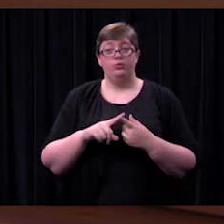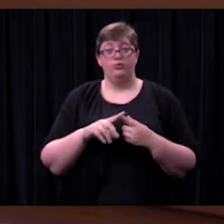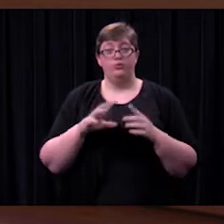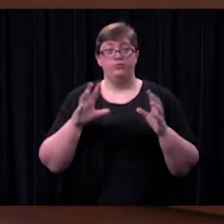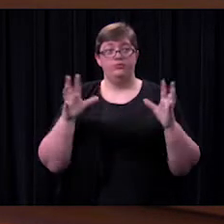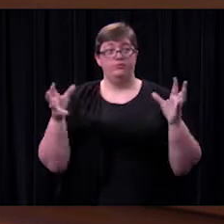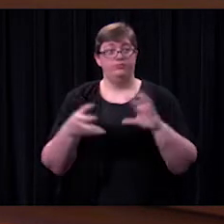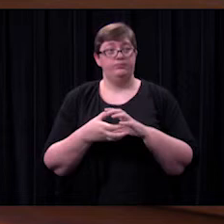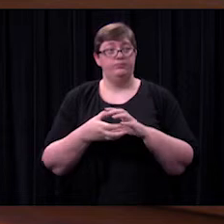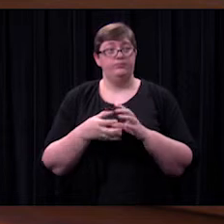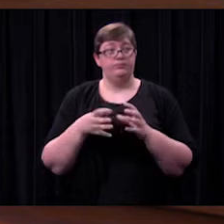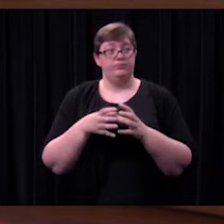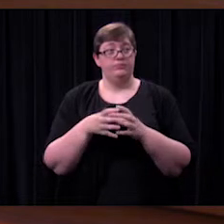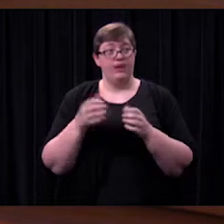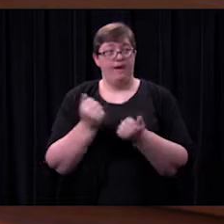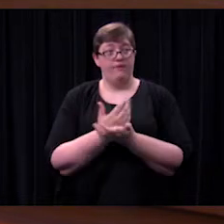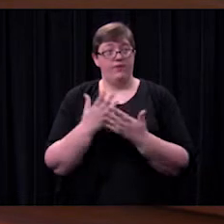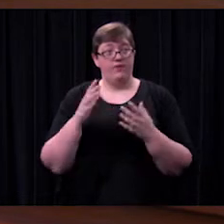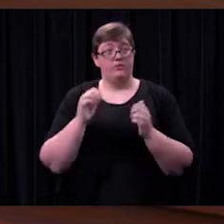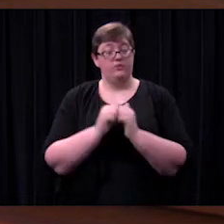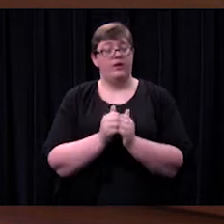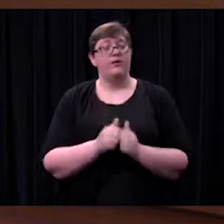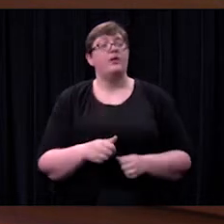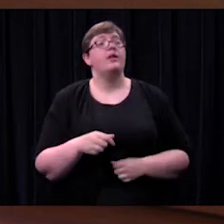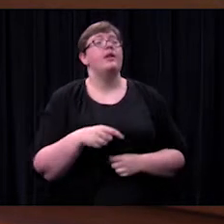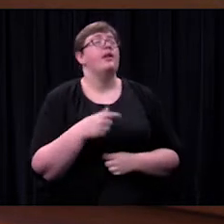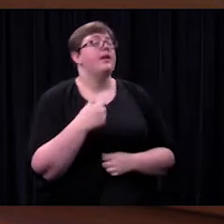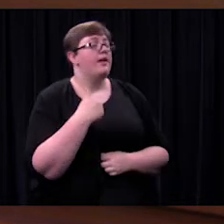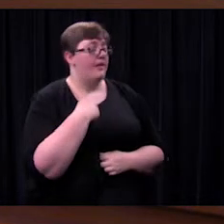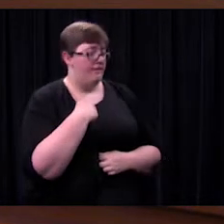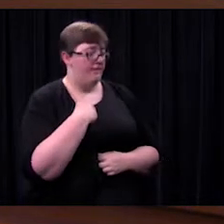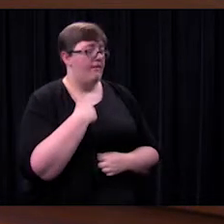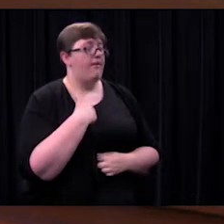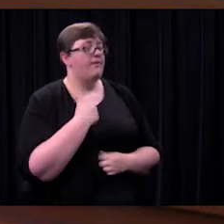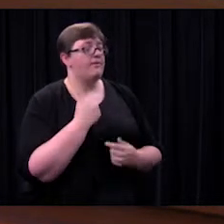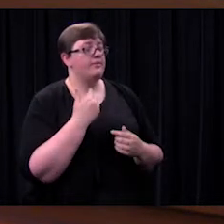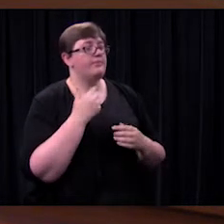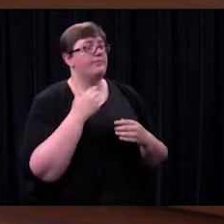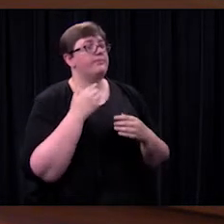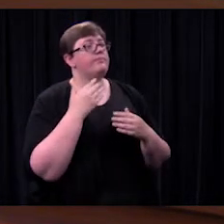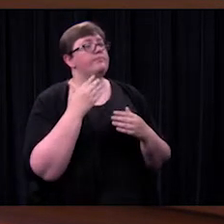Sure. I would move to approve action item 6.01 through 6.0.